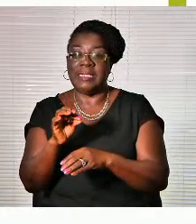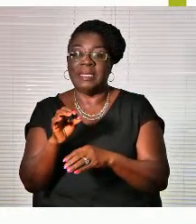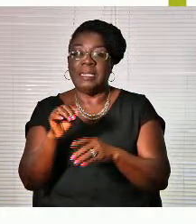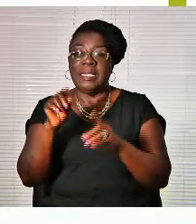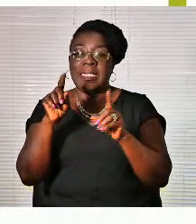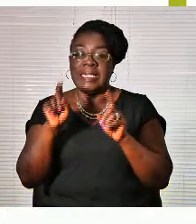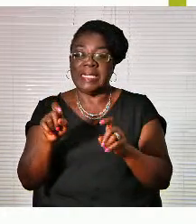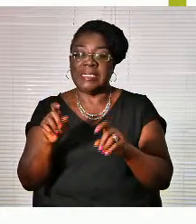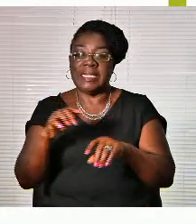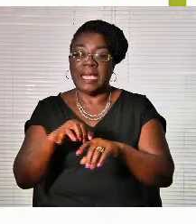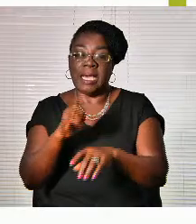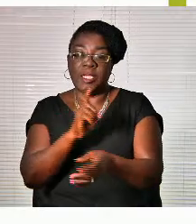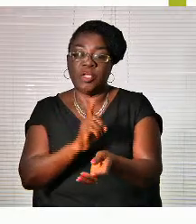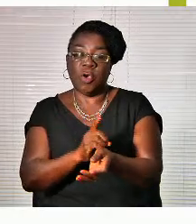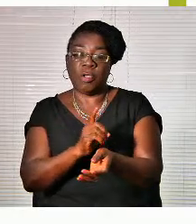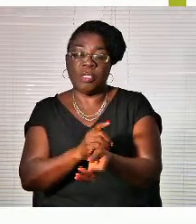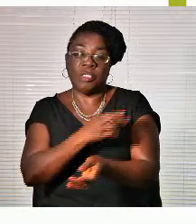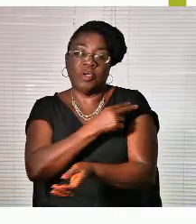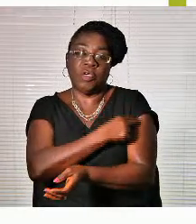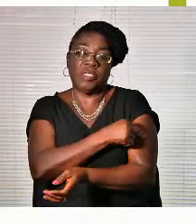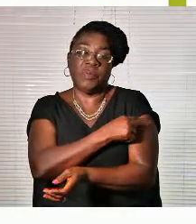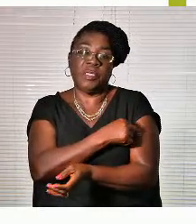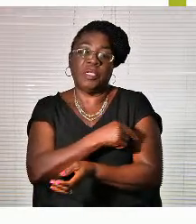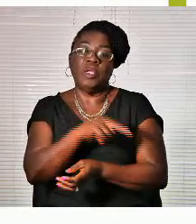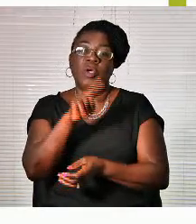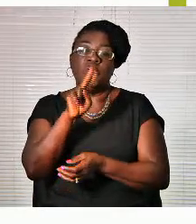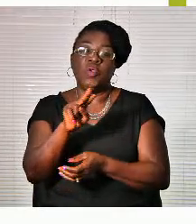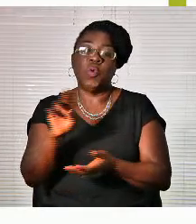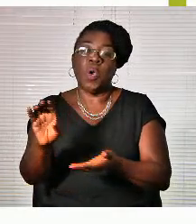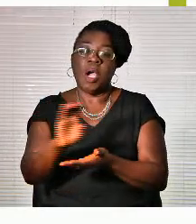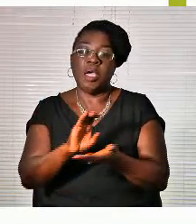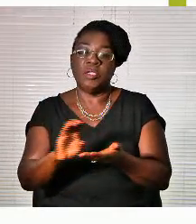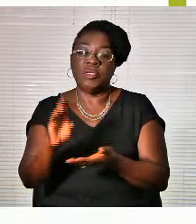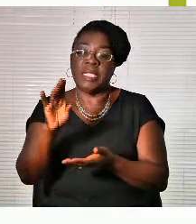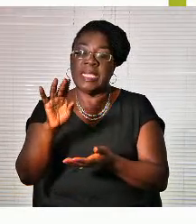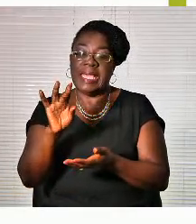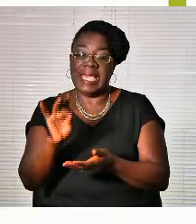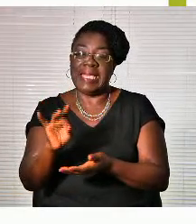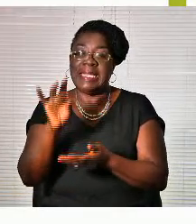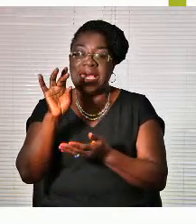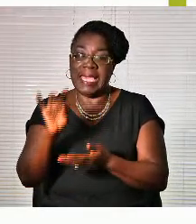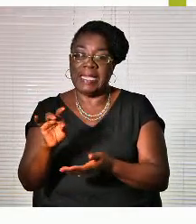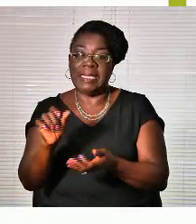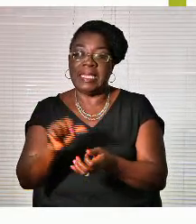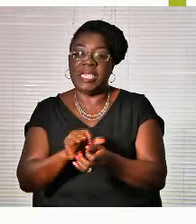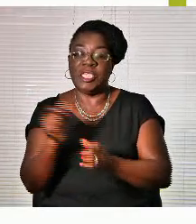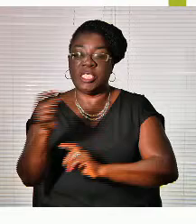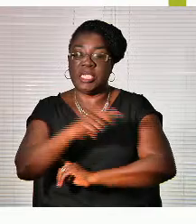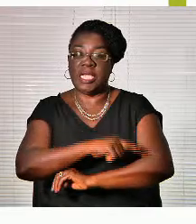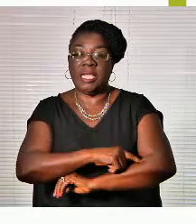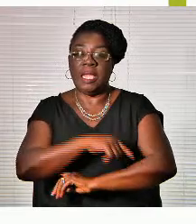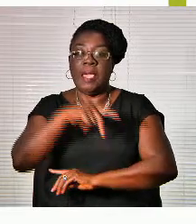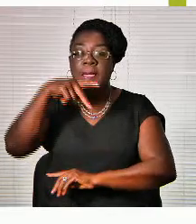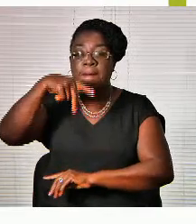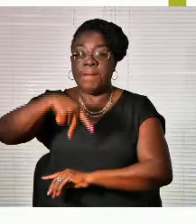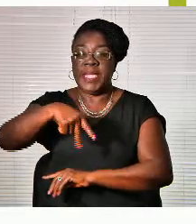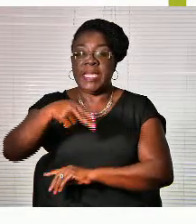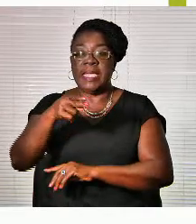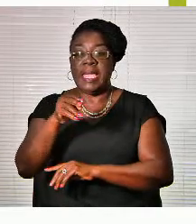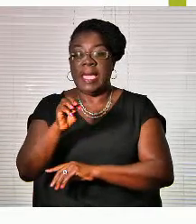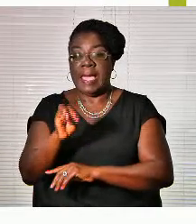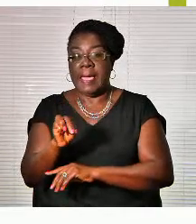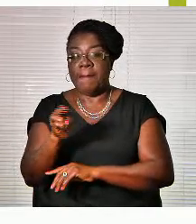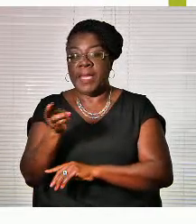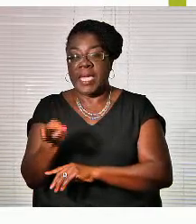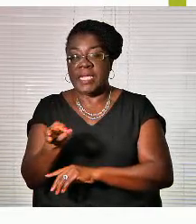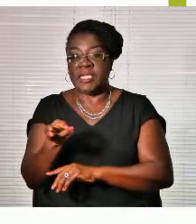is approximately 288 samples per day. PMH Lab is about 70 to 100